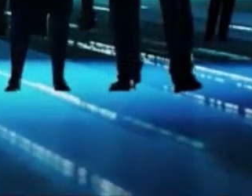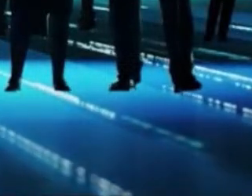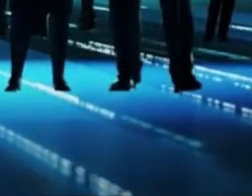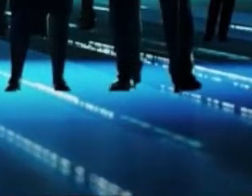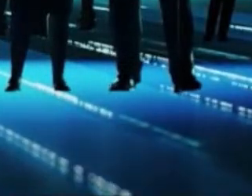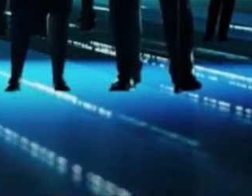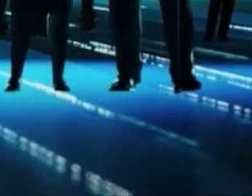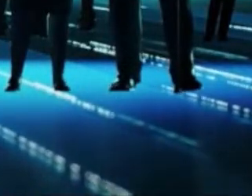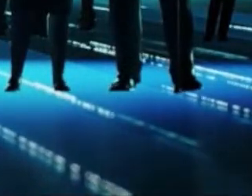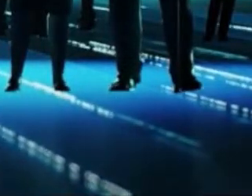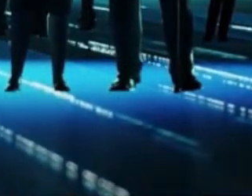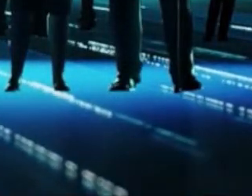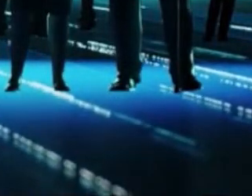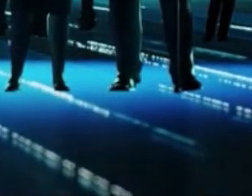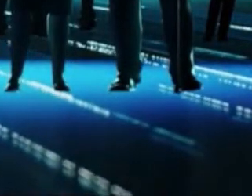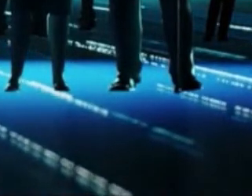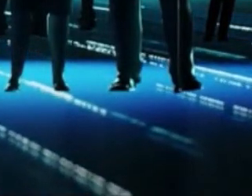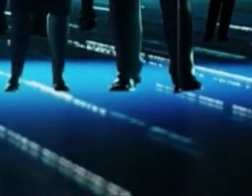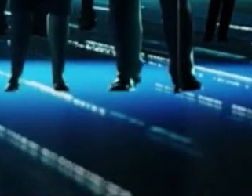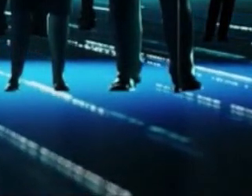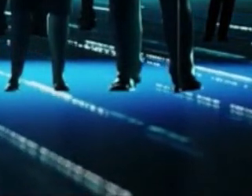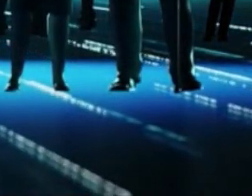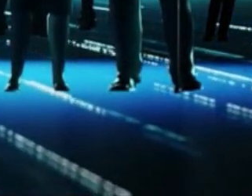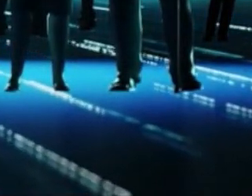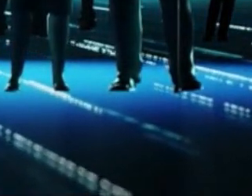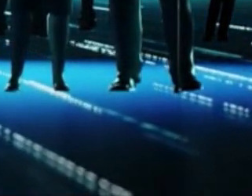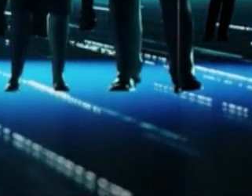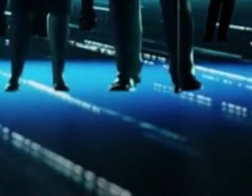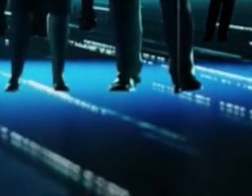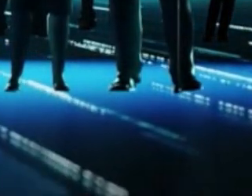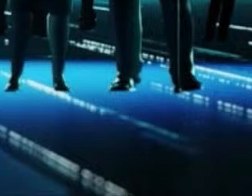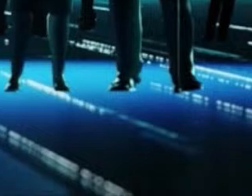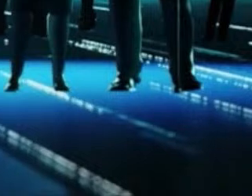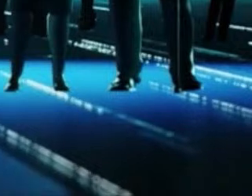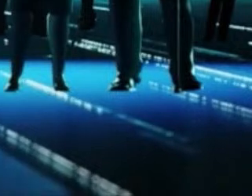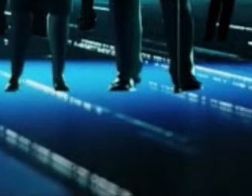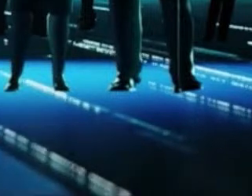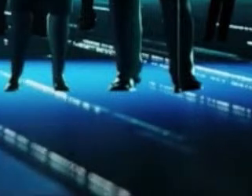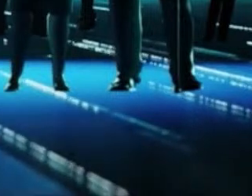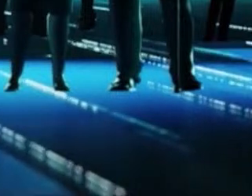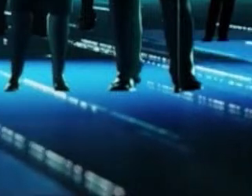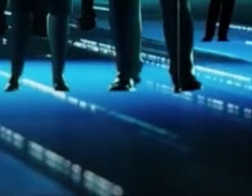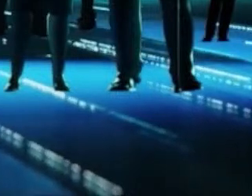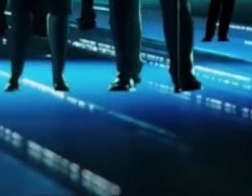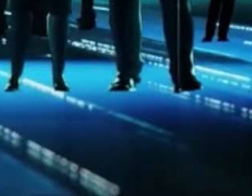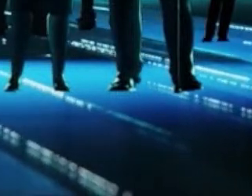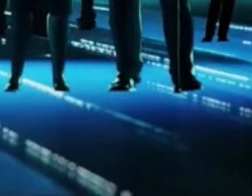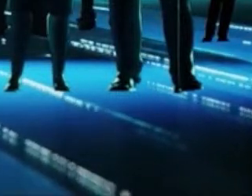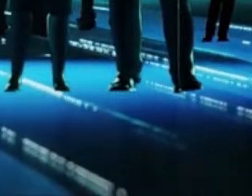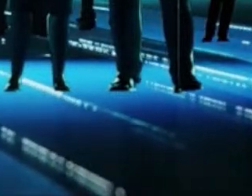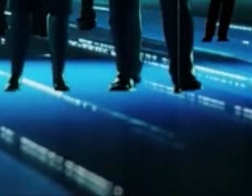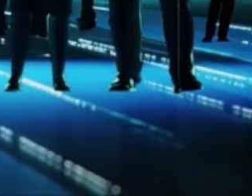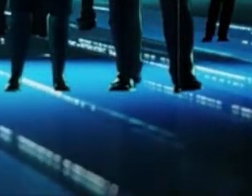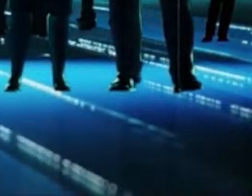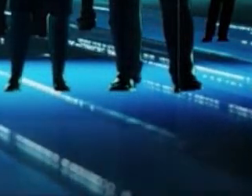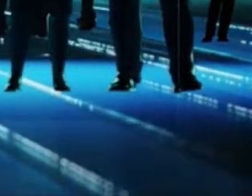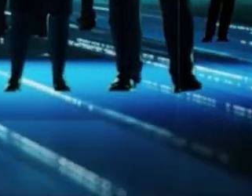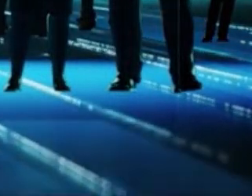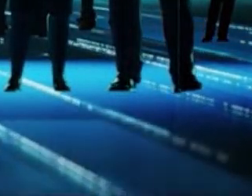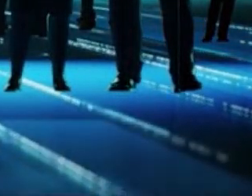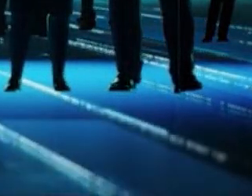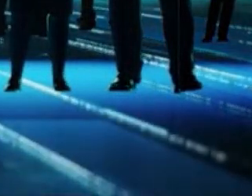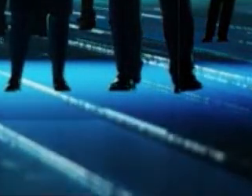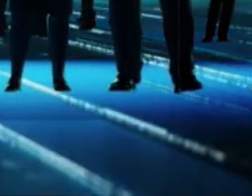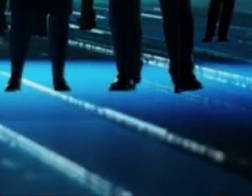Excellencies, distinguished delegates, good morning. We will proceed this morning with consideration of Agenda Item 5, adoption of the